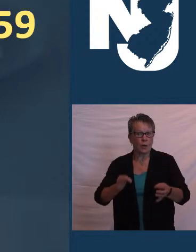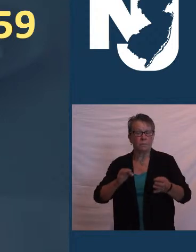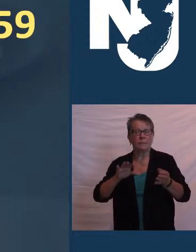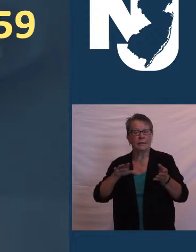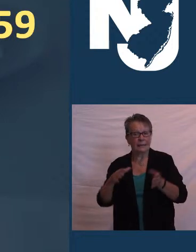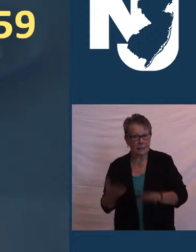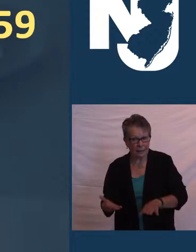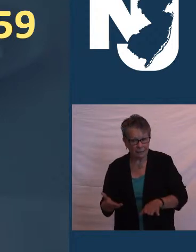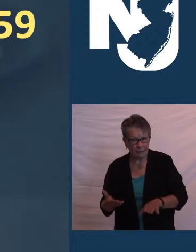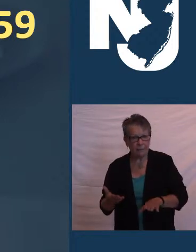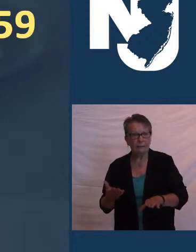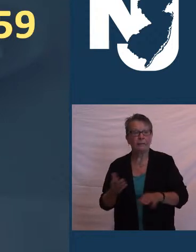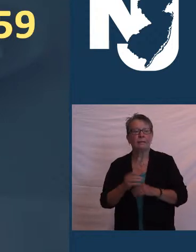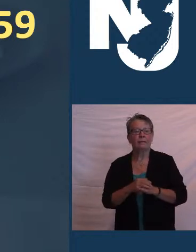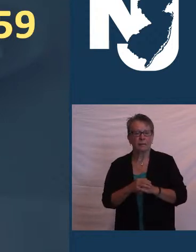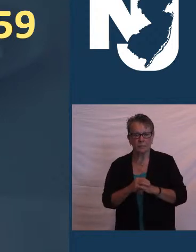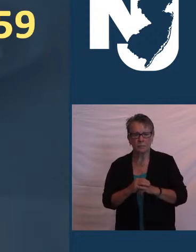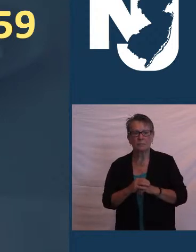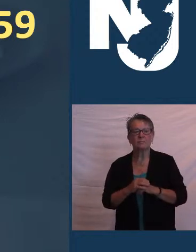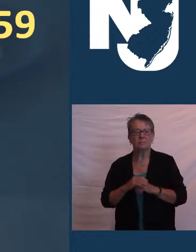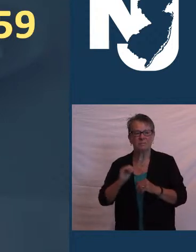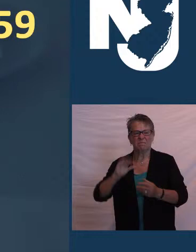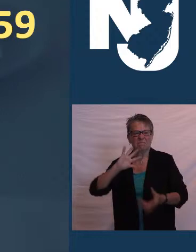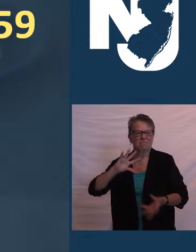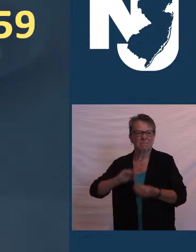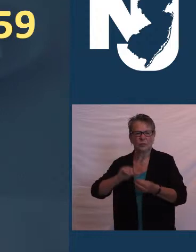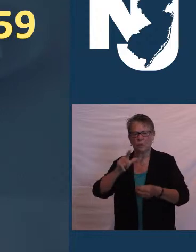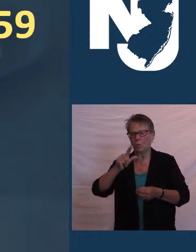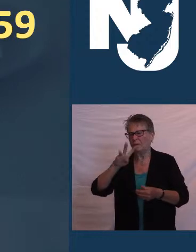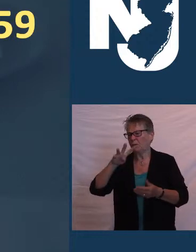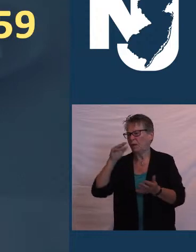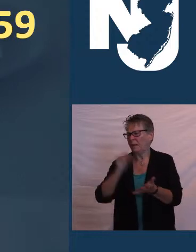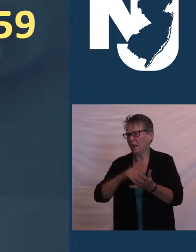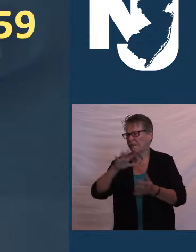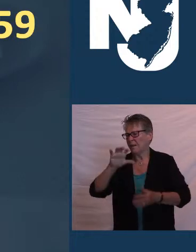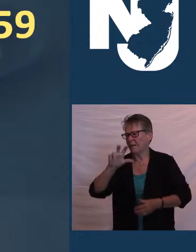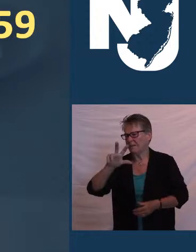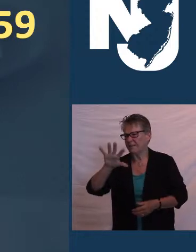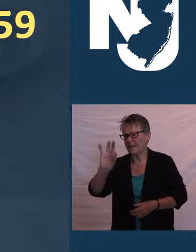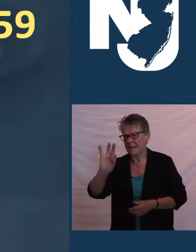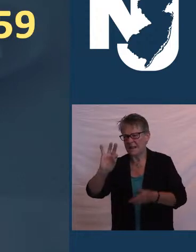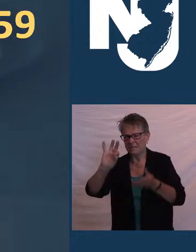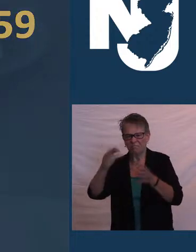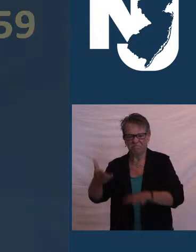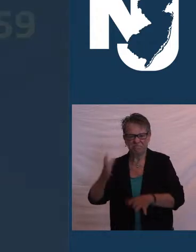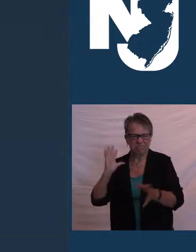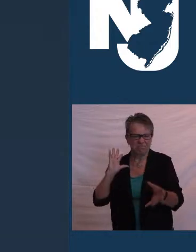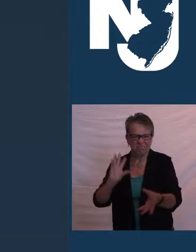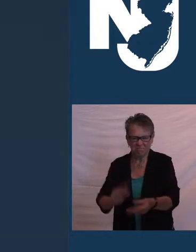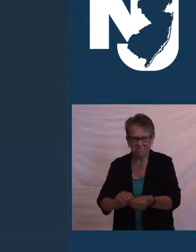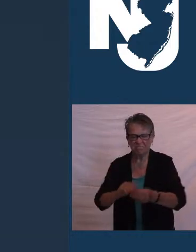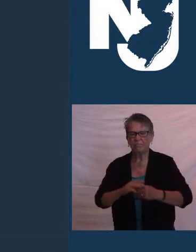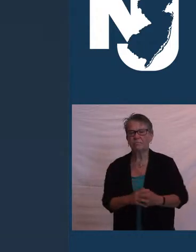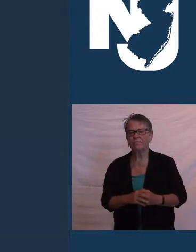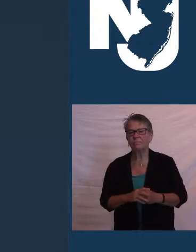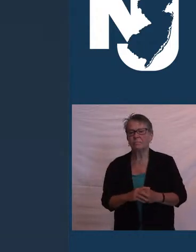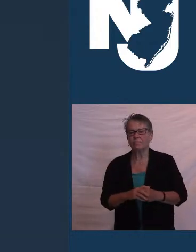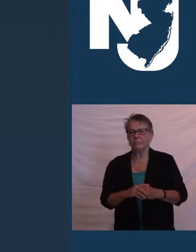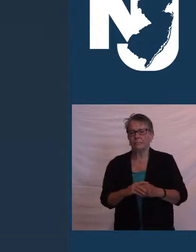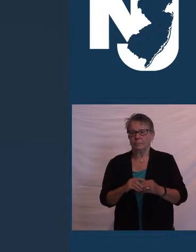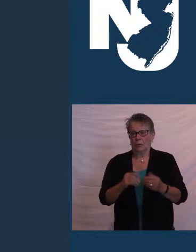day, let's honor several more of those we have lost. We'll begin this week with this